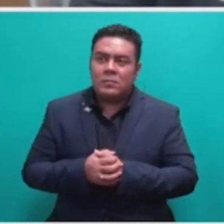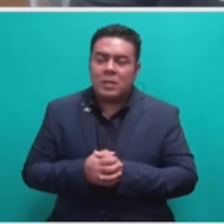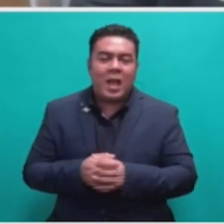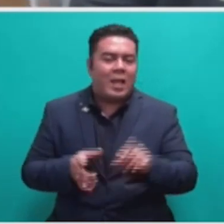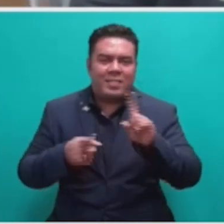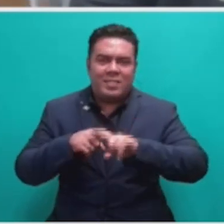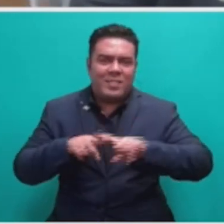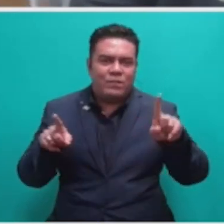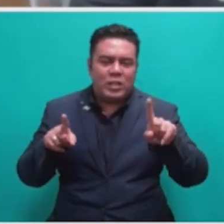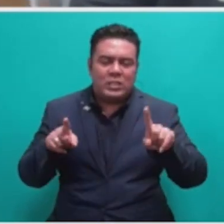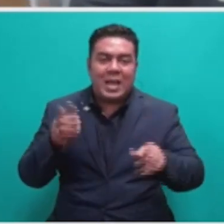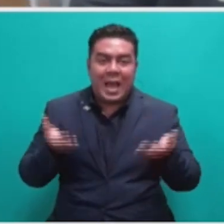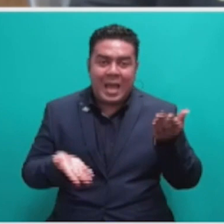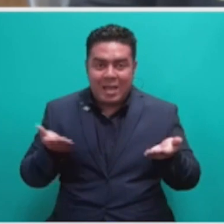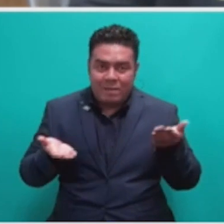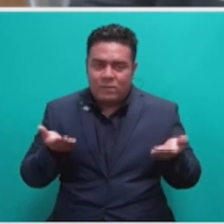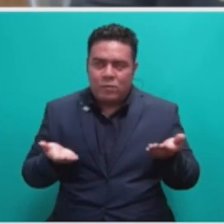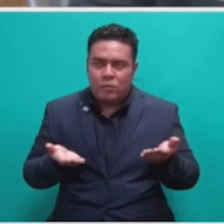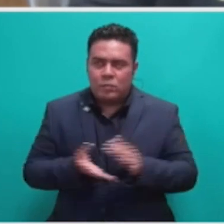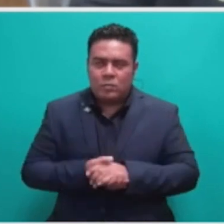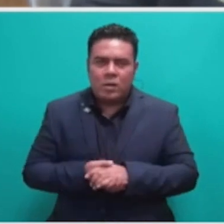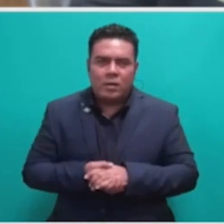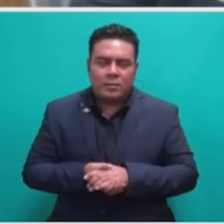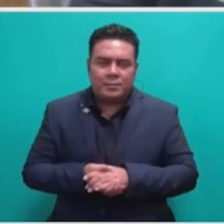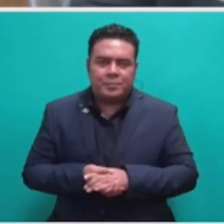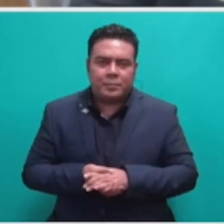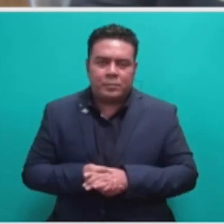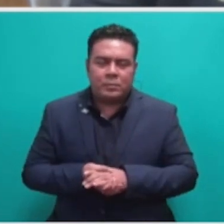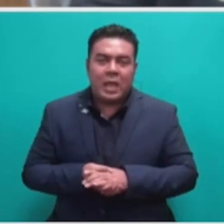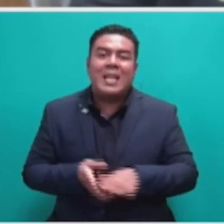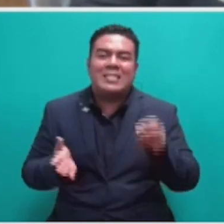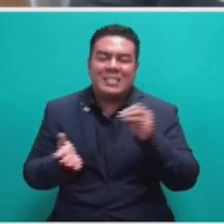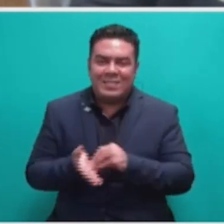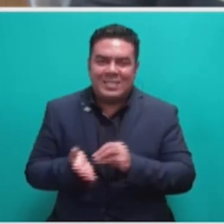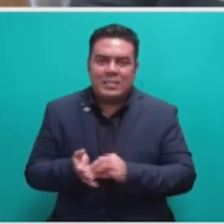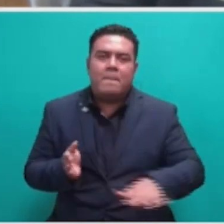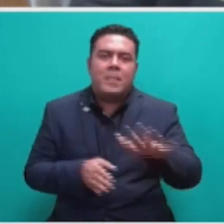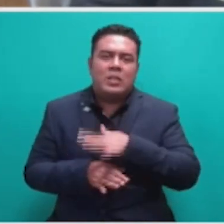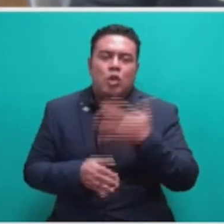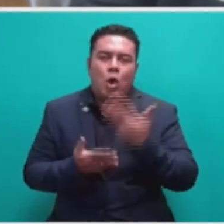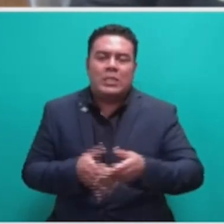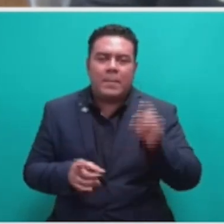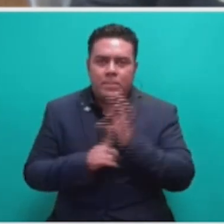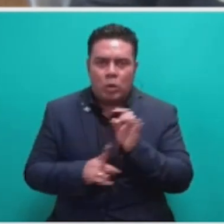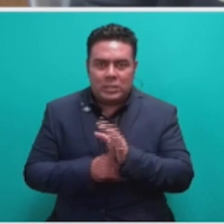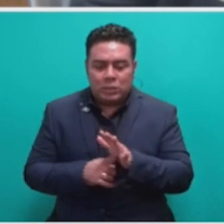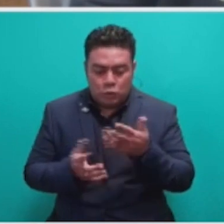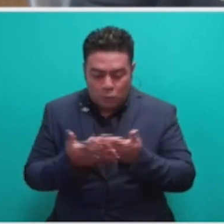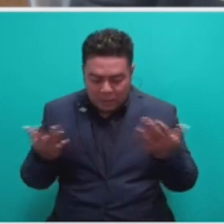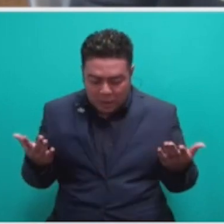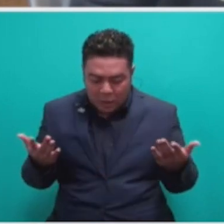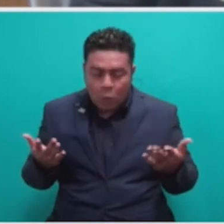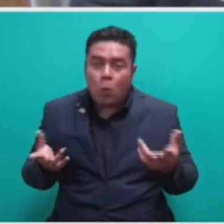Different items have different weights assigned to individual products and services based on its importance. So right now